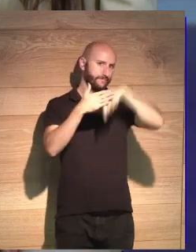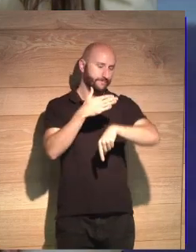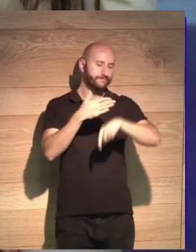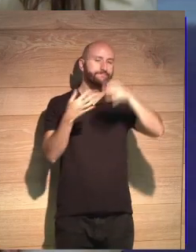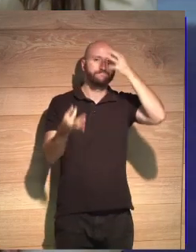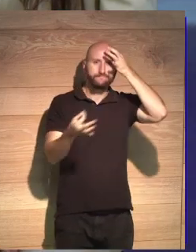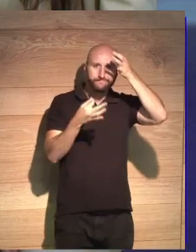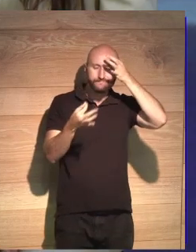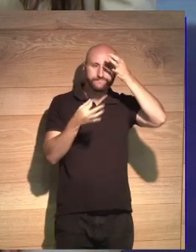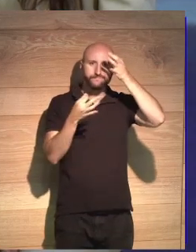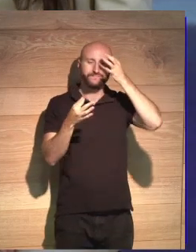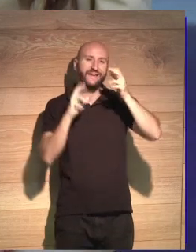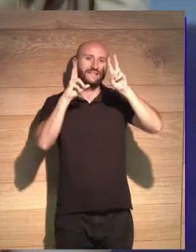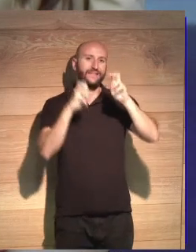today